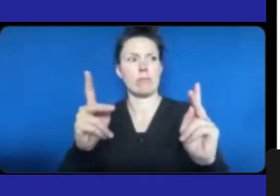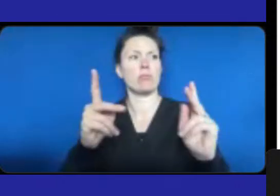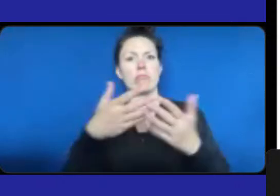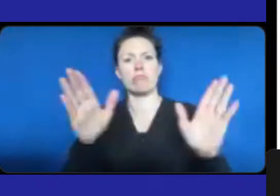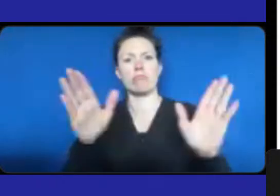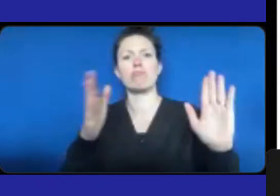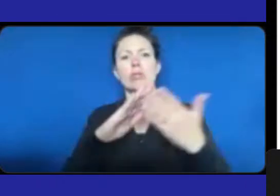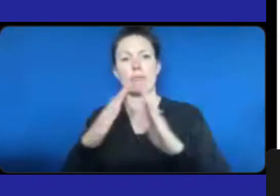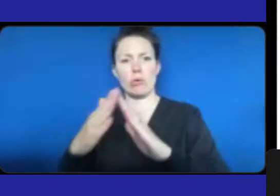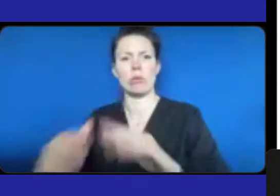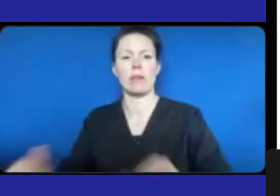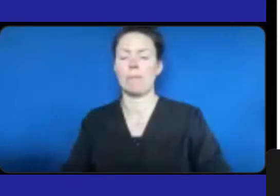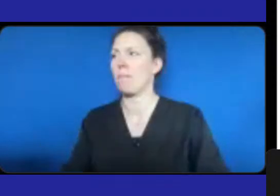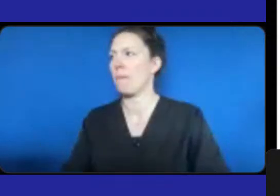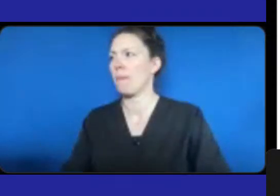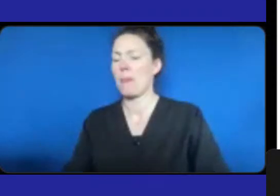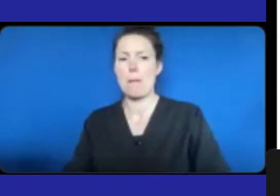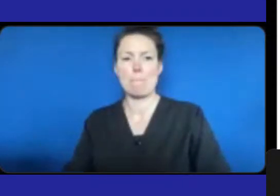slide, please.